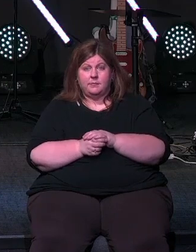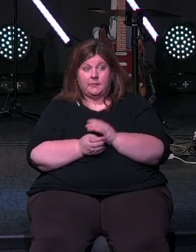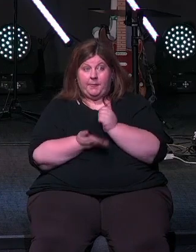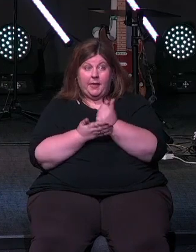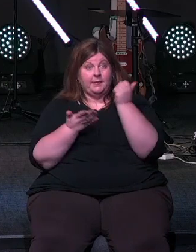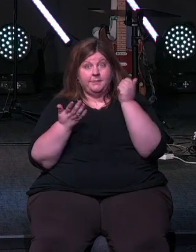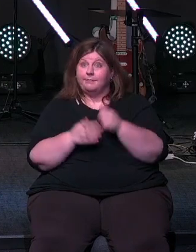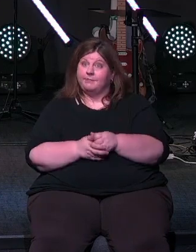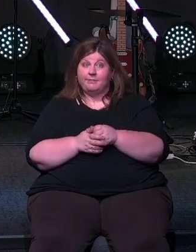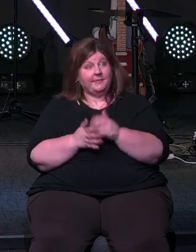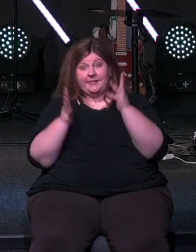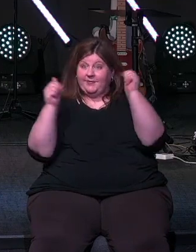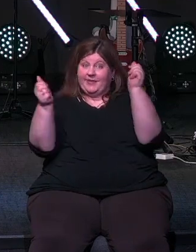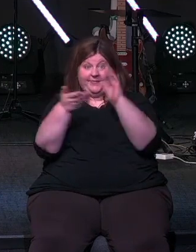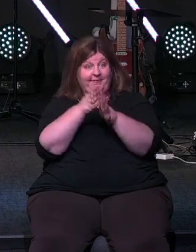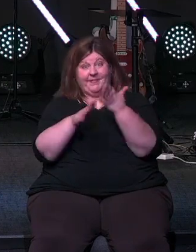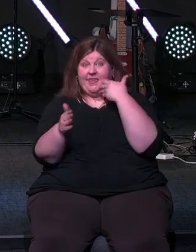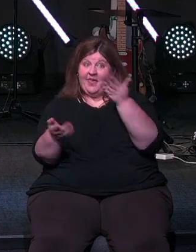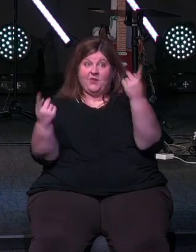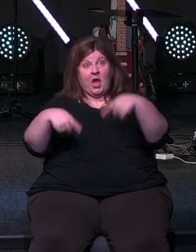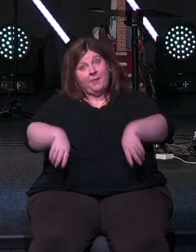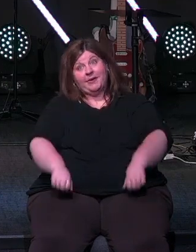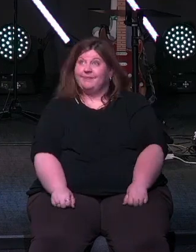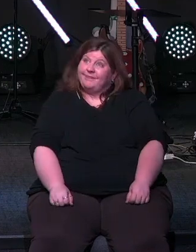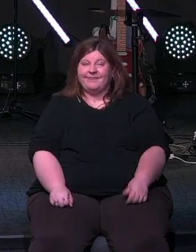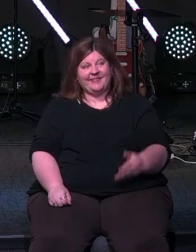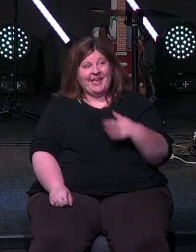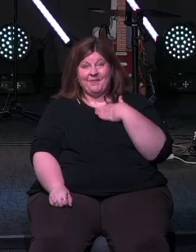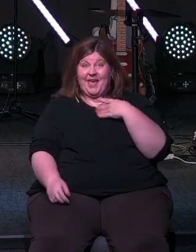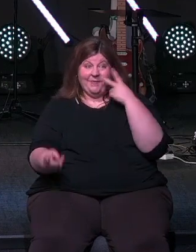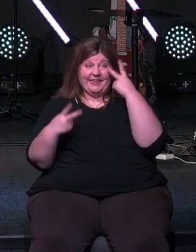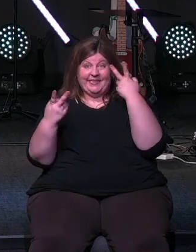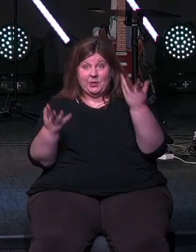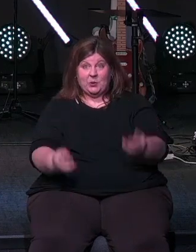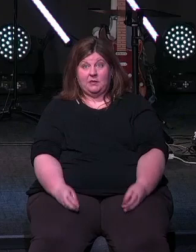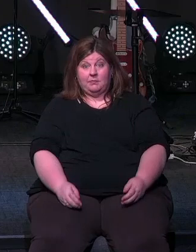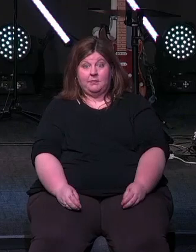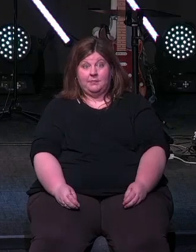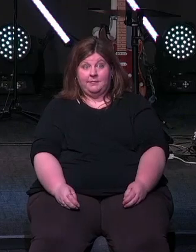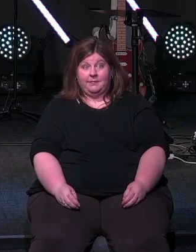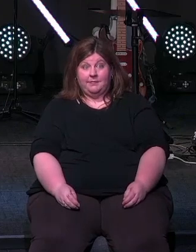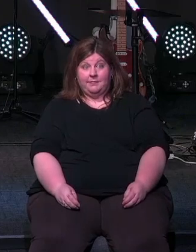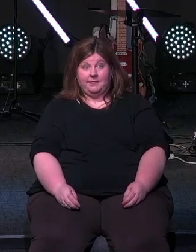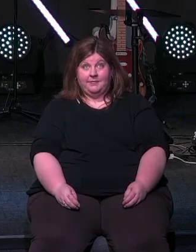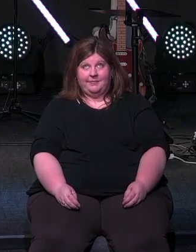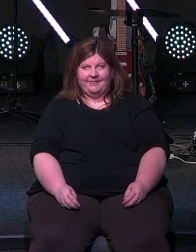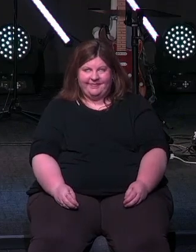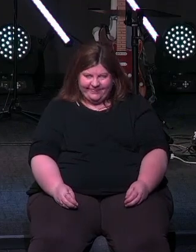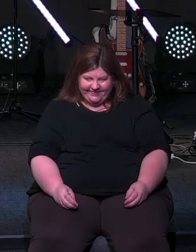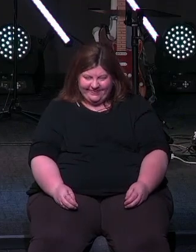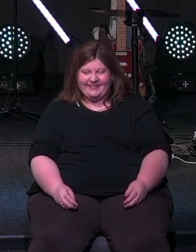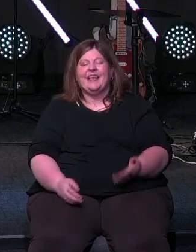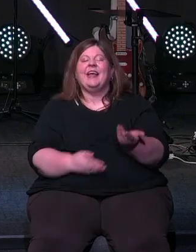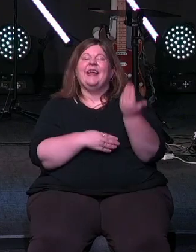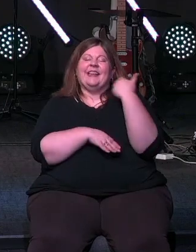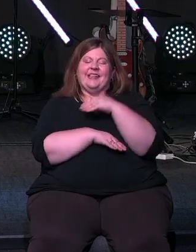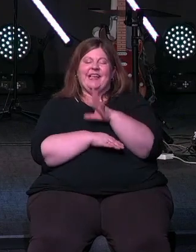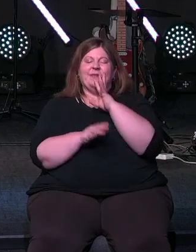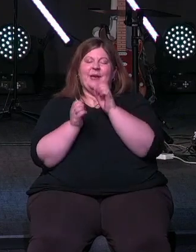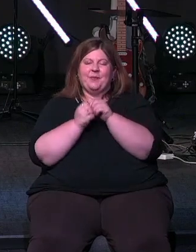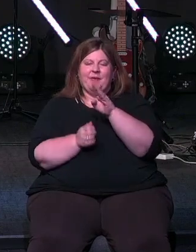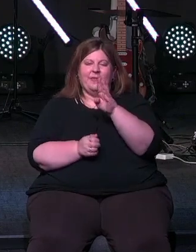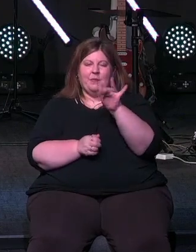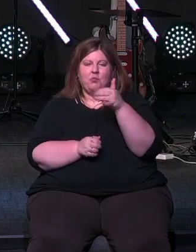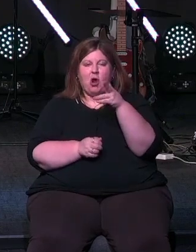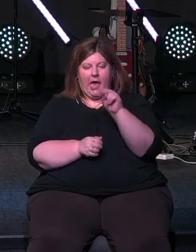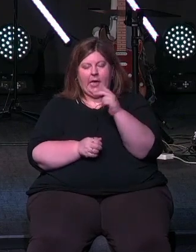Amen. You can leave. Thanks for coming. Glad you all are here. I was talking to Brian last night. We were praying about today and a